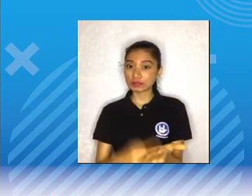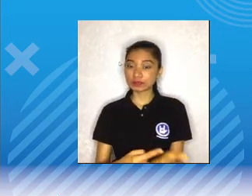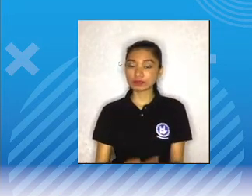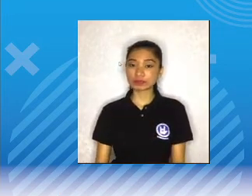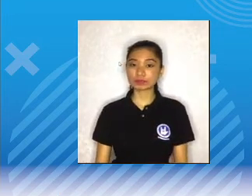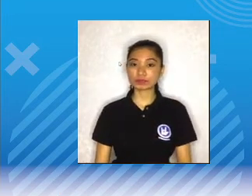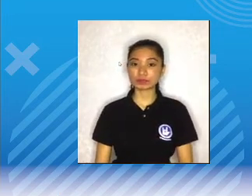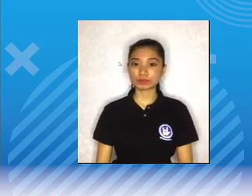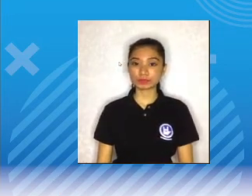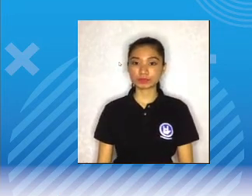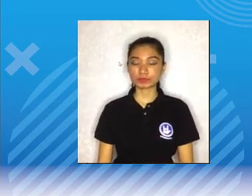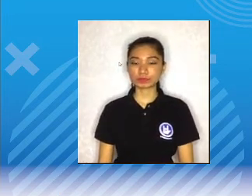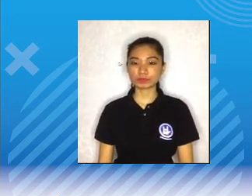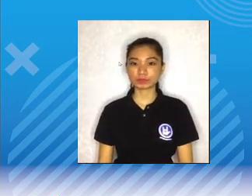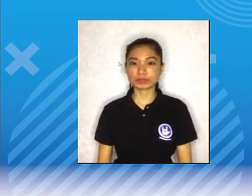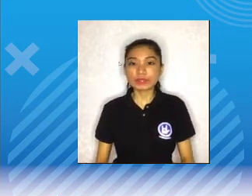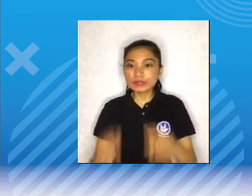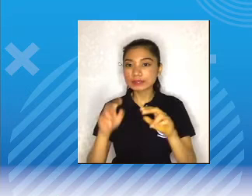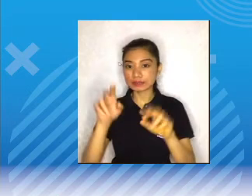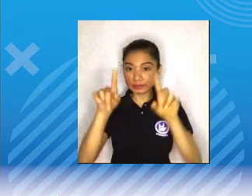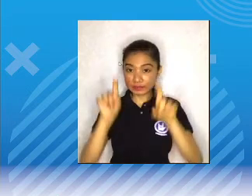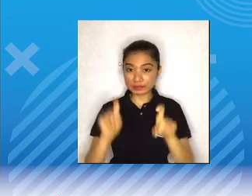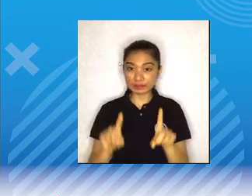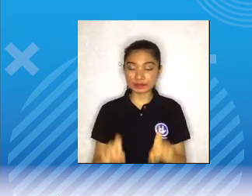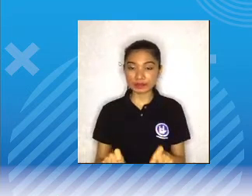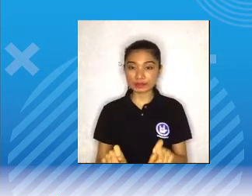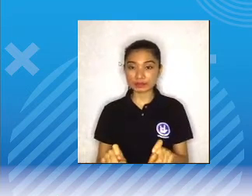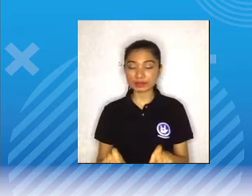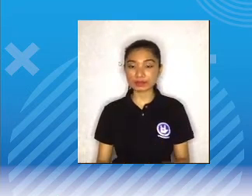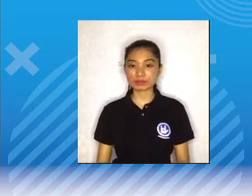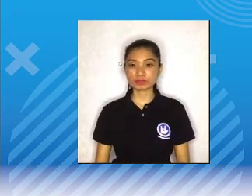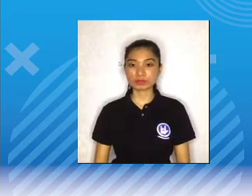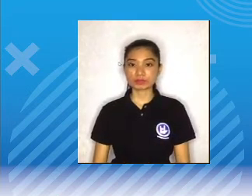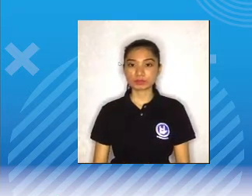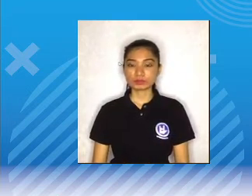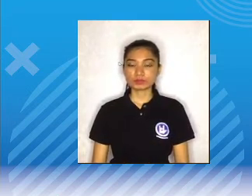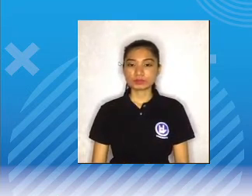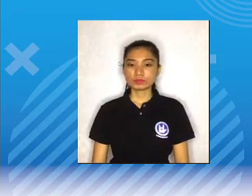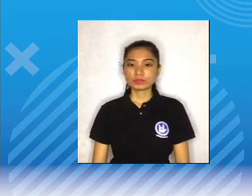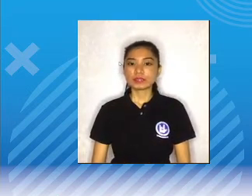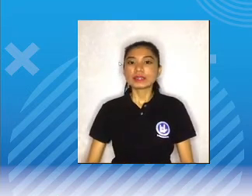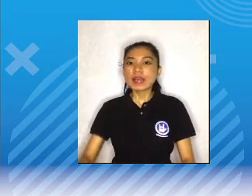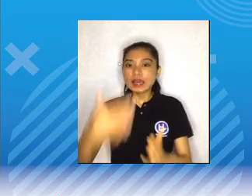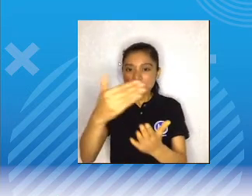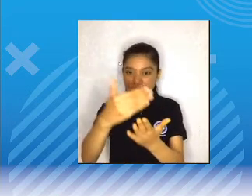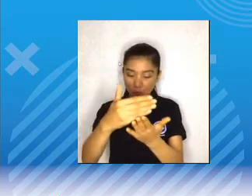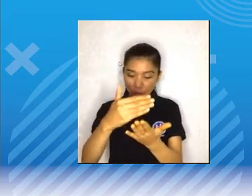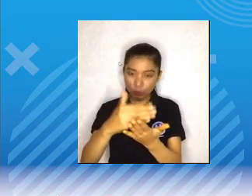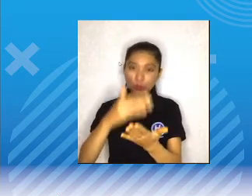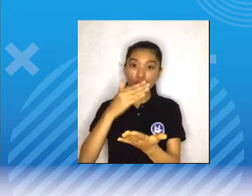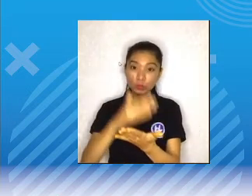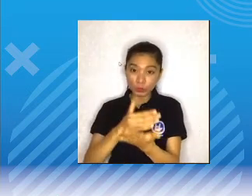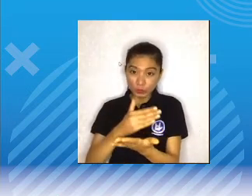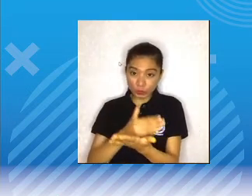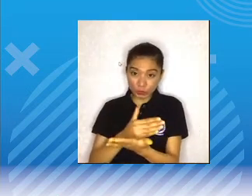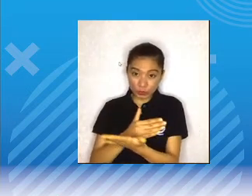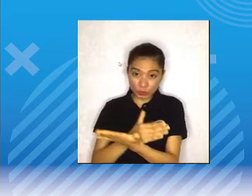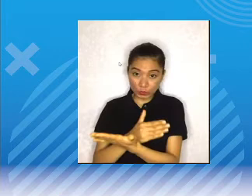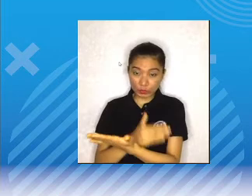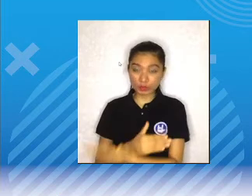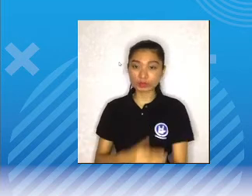chapters, hinihimay-himay natin into chunks, di ba? Para mas maliliit na impormasyon, para